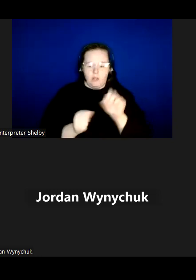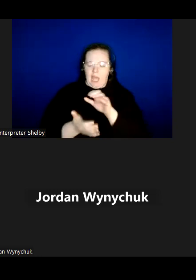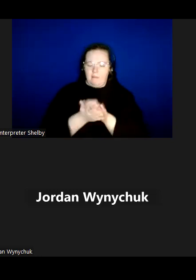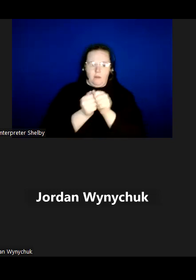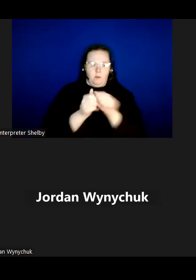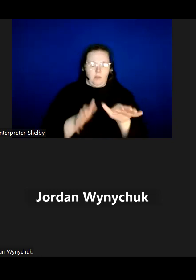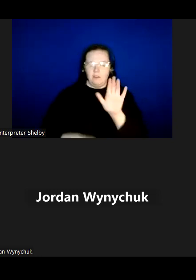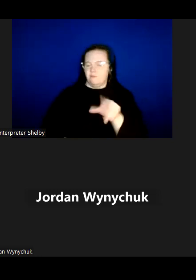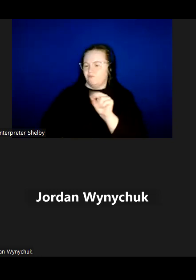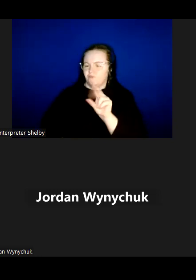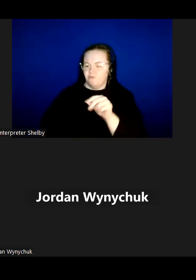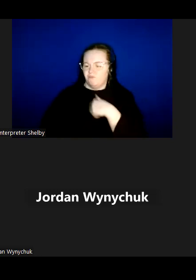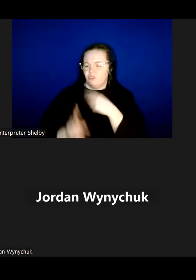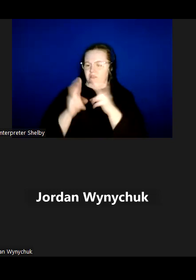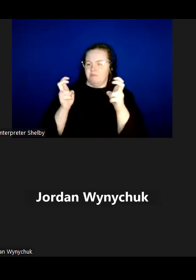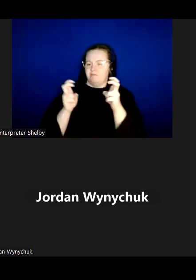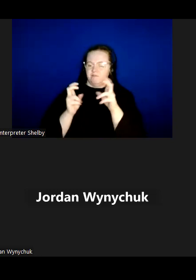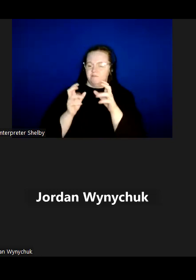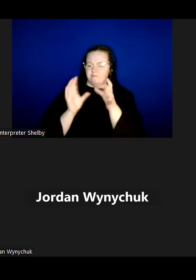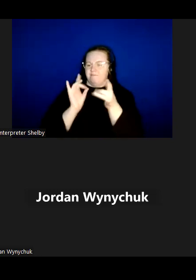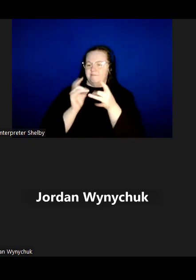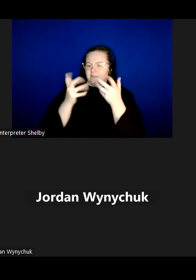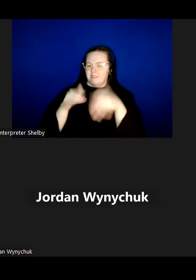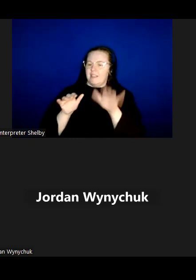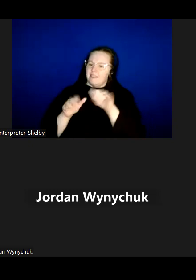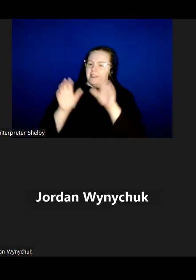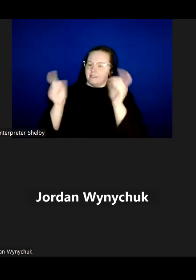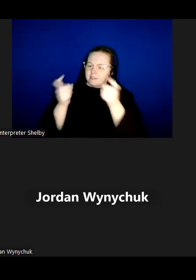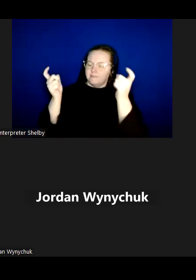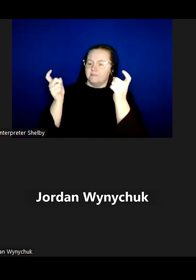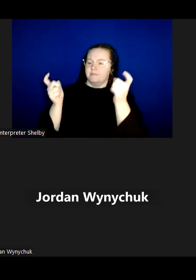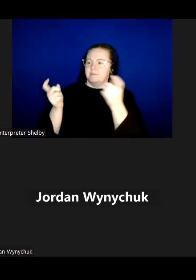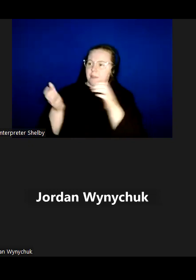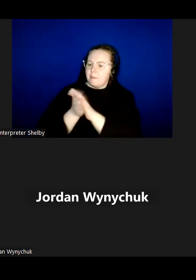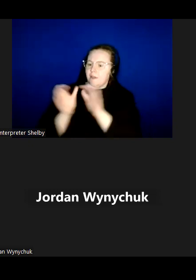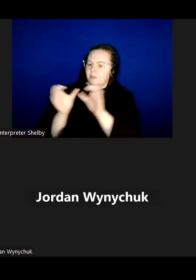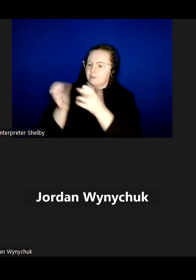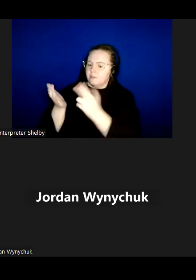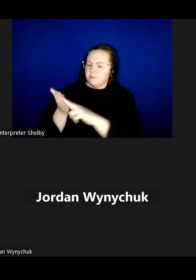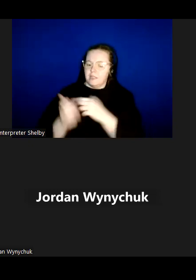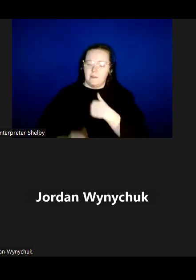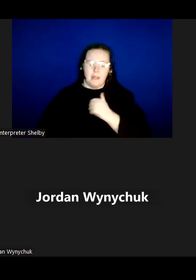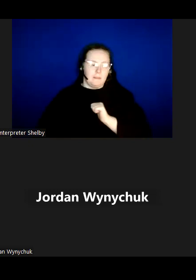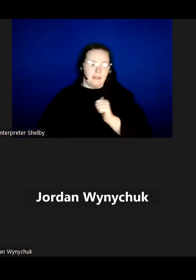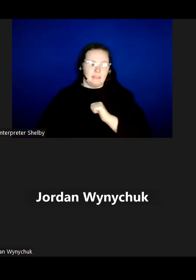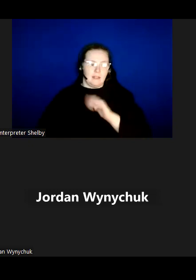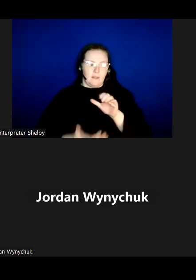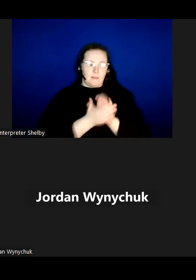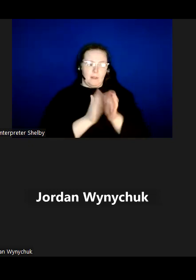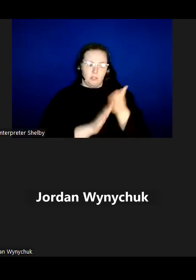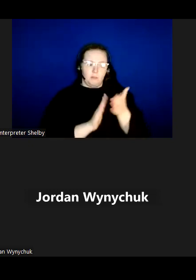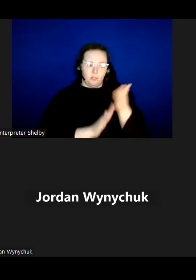party, the wedding, where you sign your marriage certificate, right? No, I'm a marriage commissioner, and